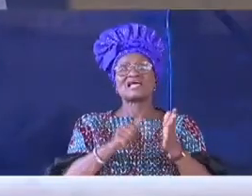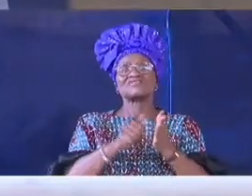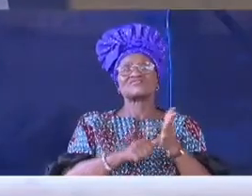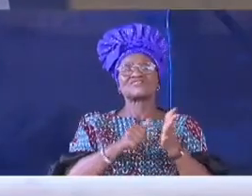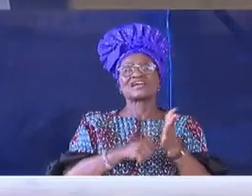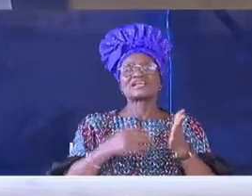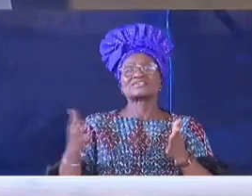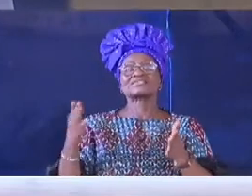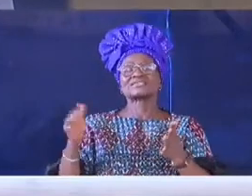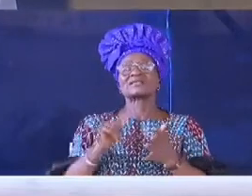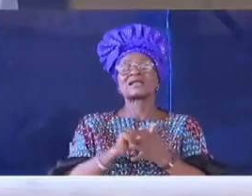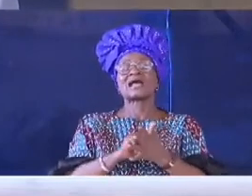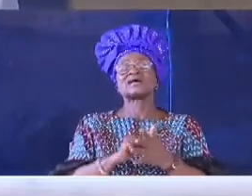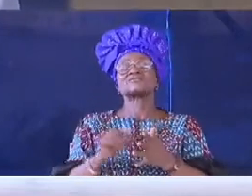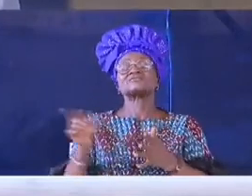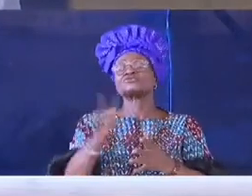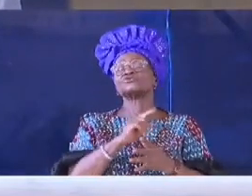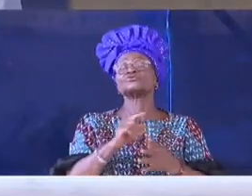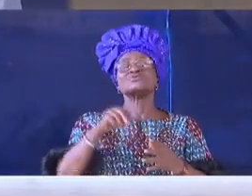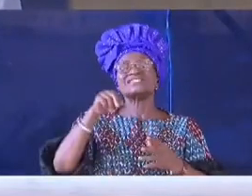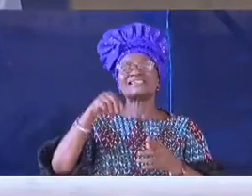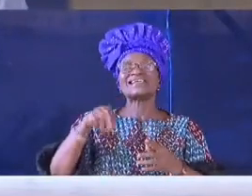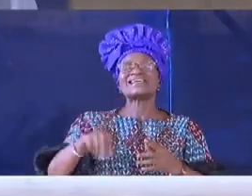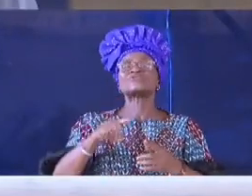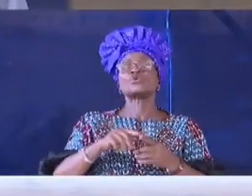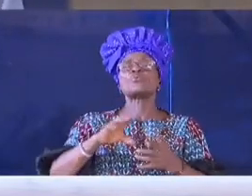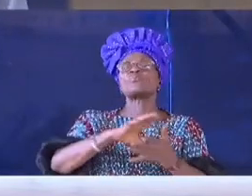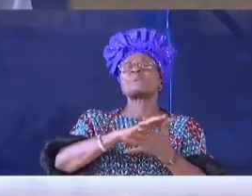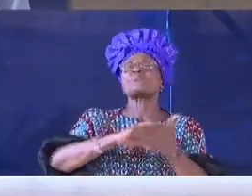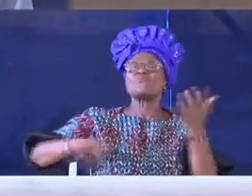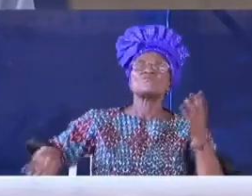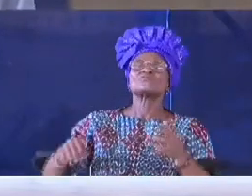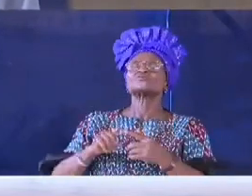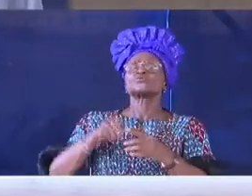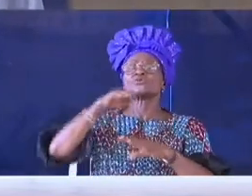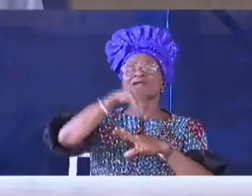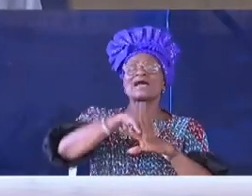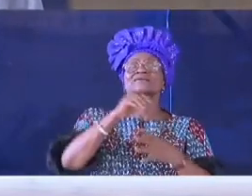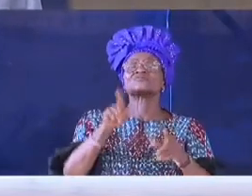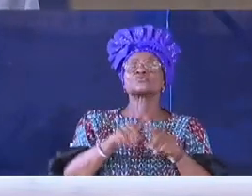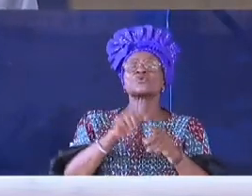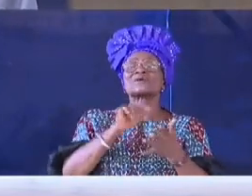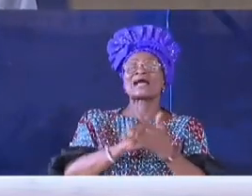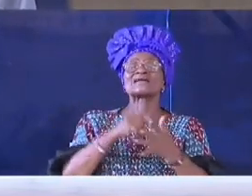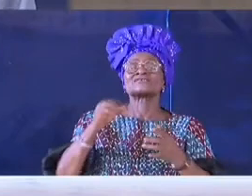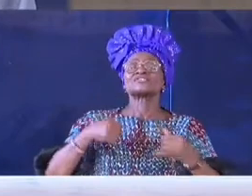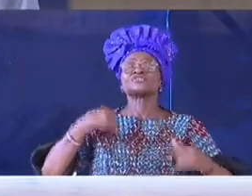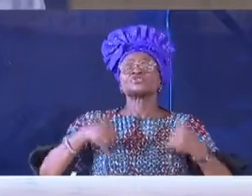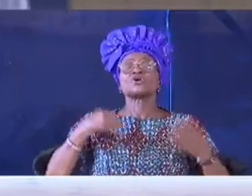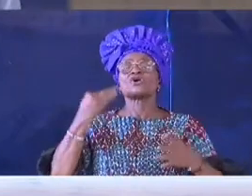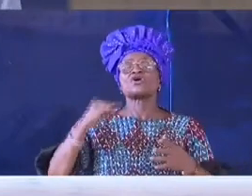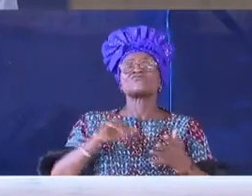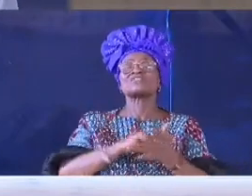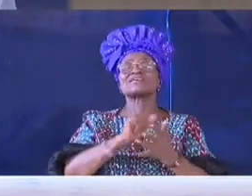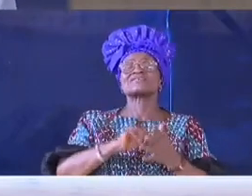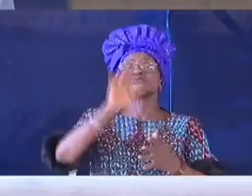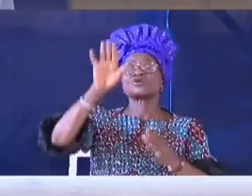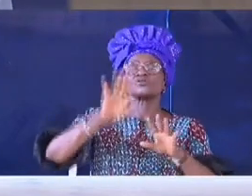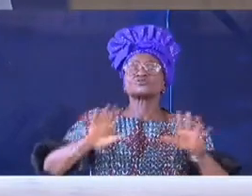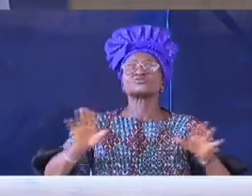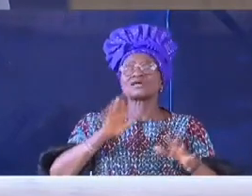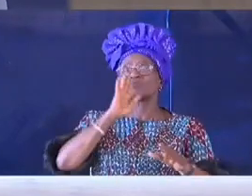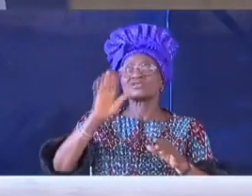Everything that you need to put right so that the joy of this your children may be full, with your